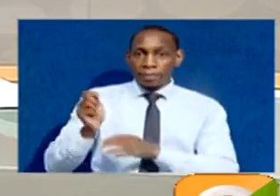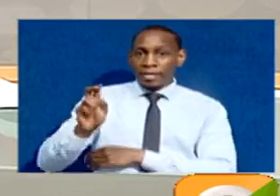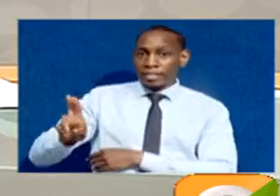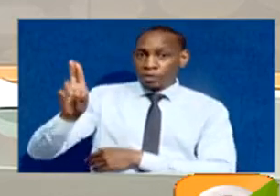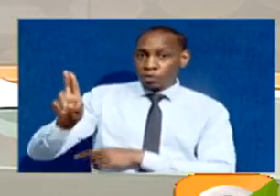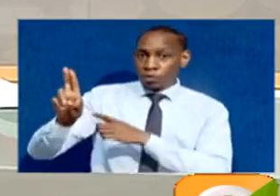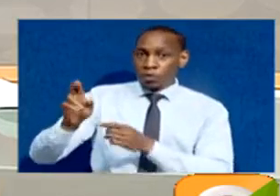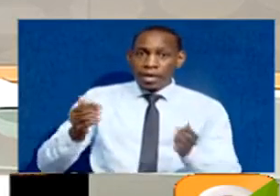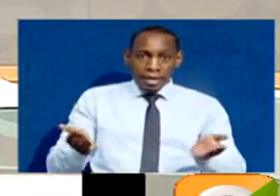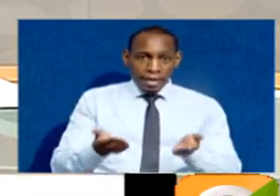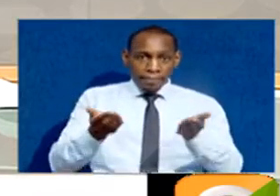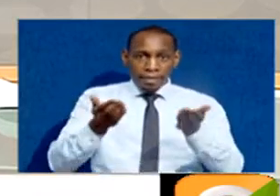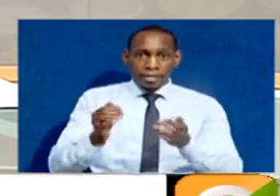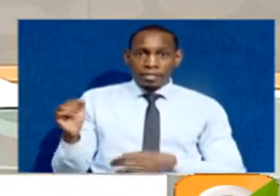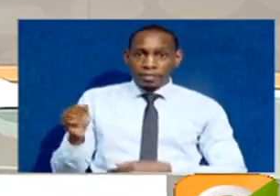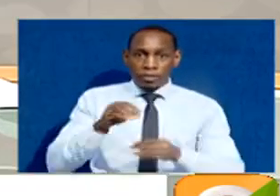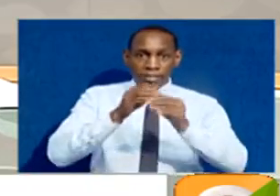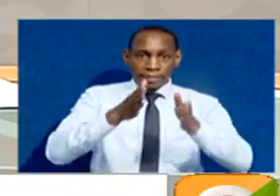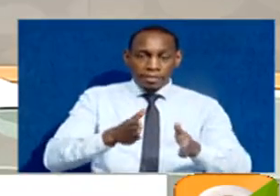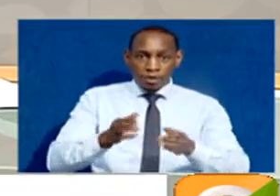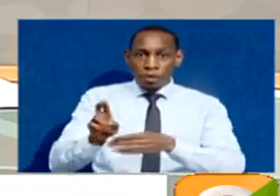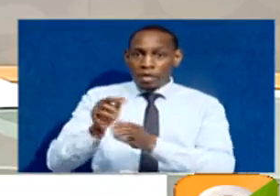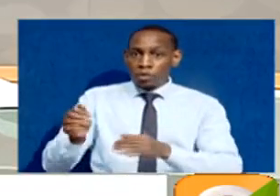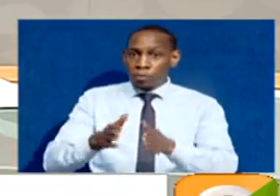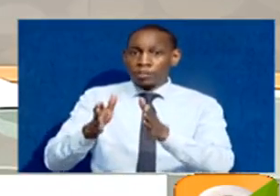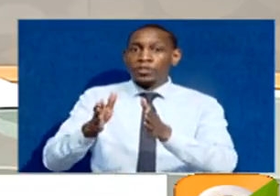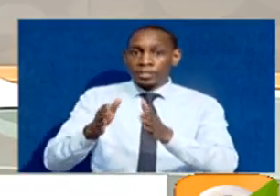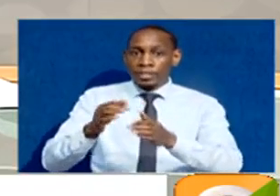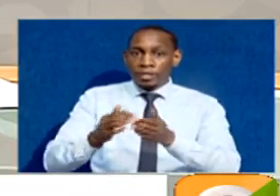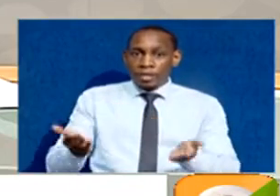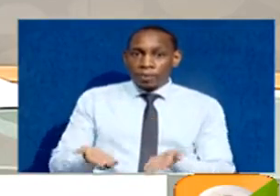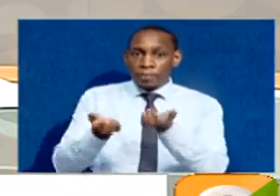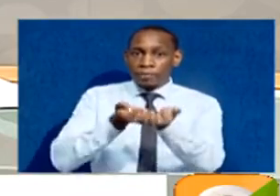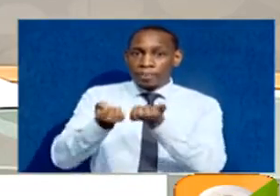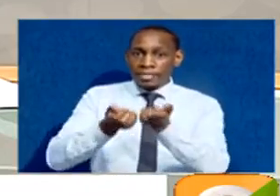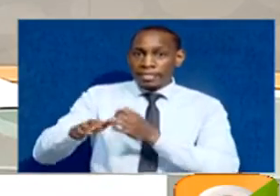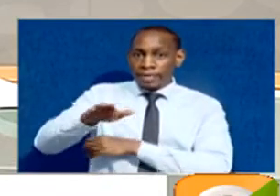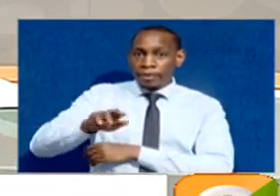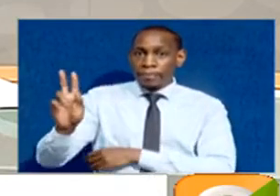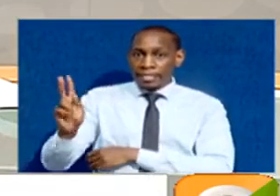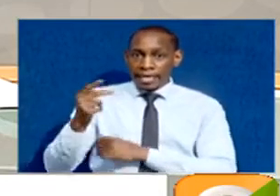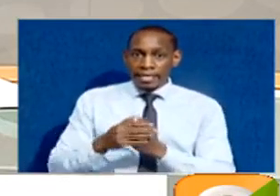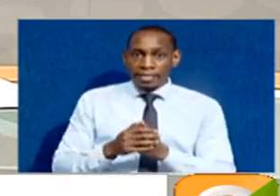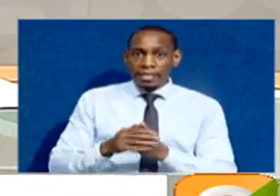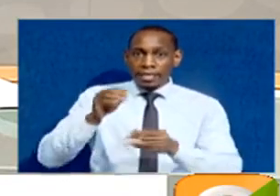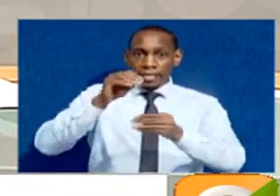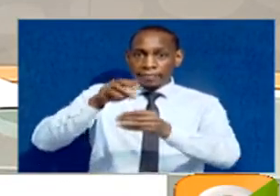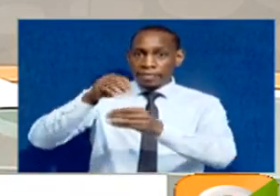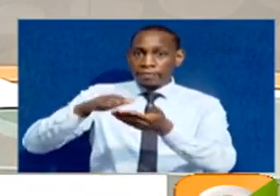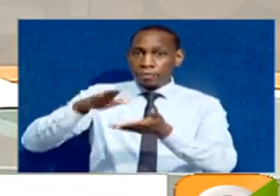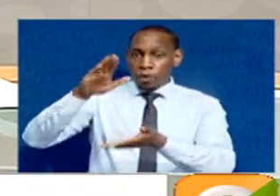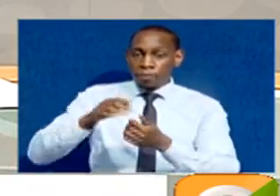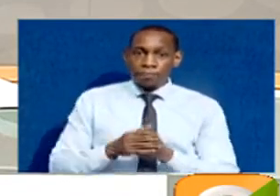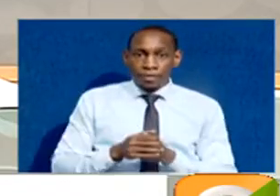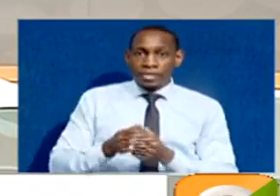President Uhuru Kenyatta has urged Scottish investors to take advantage of the improving business environment in Kenya and invest more in the